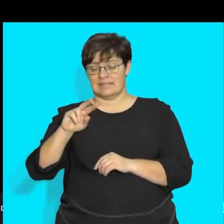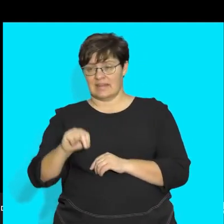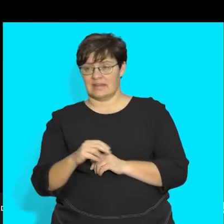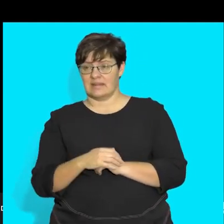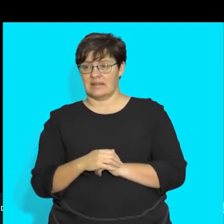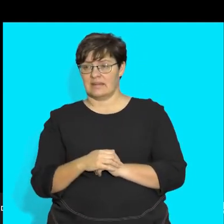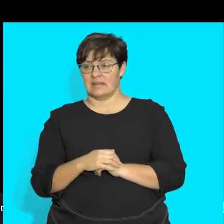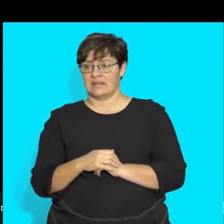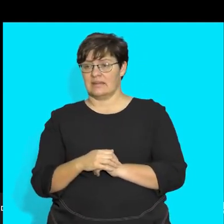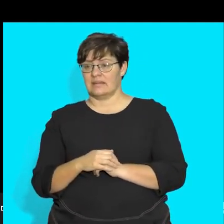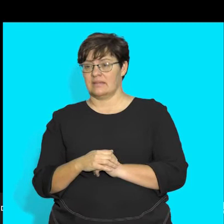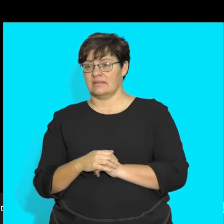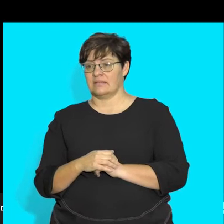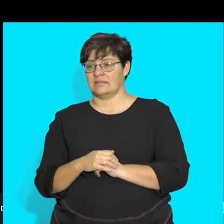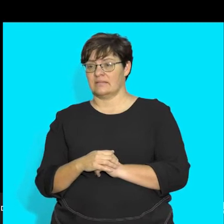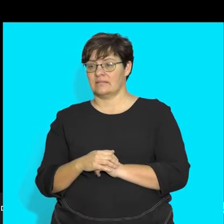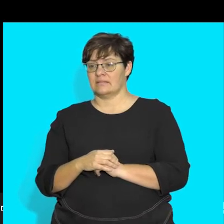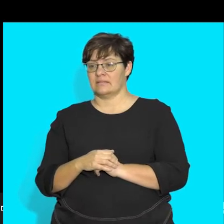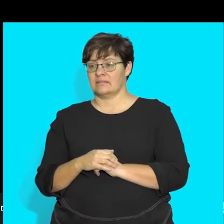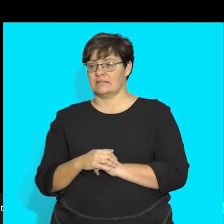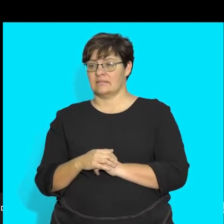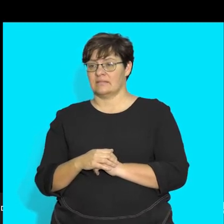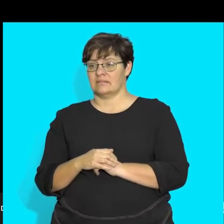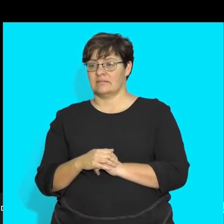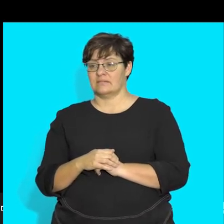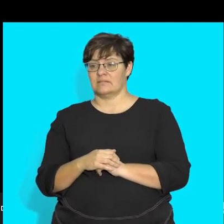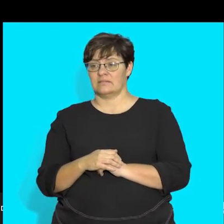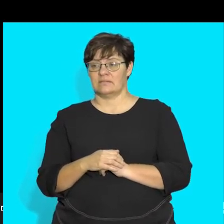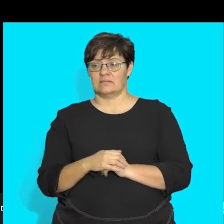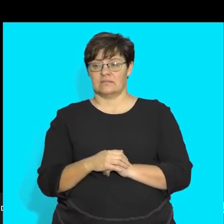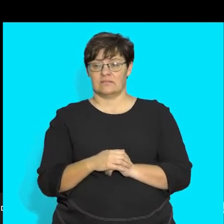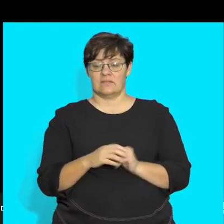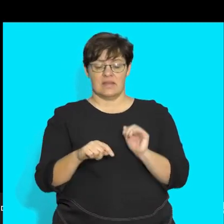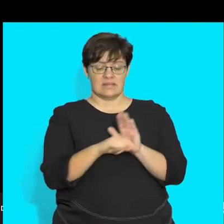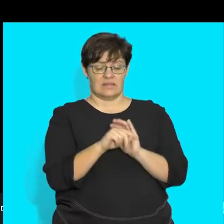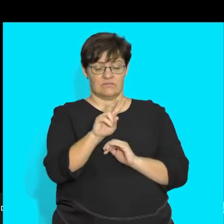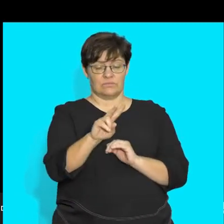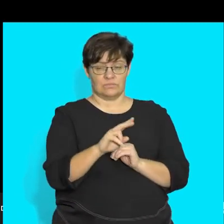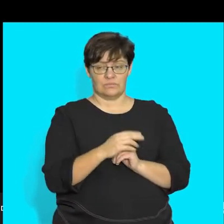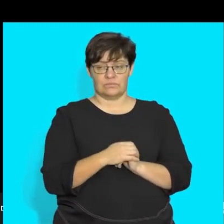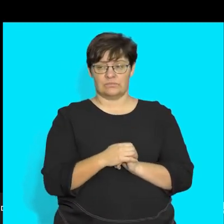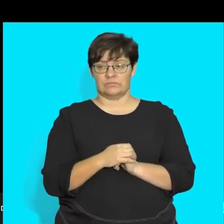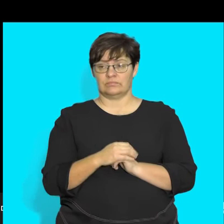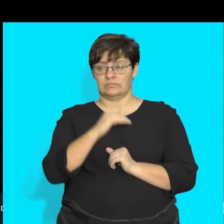Oh, sorry, messed that up. Shift tan of negative 2.